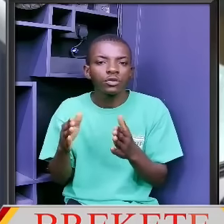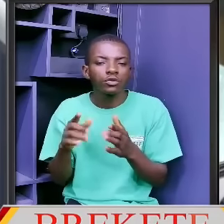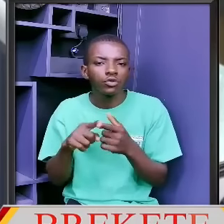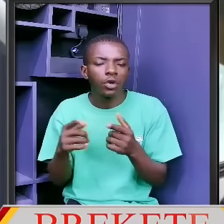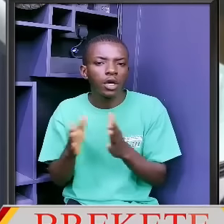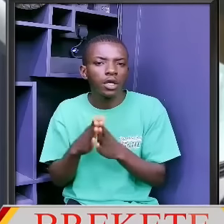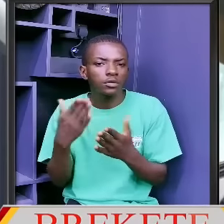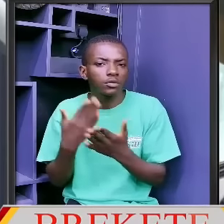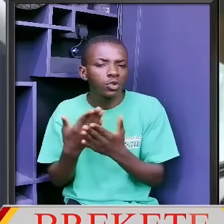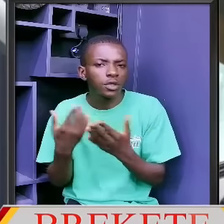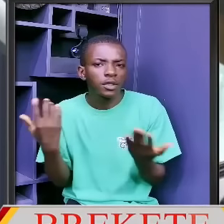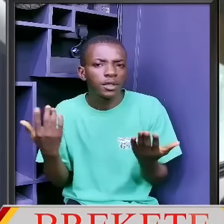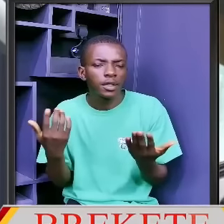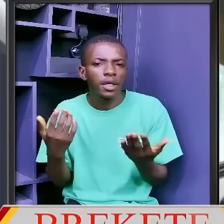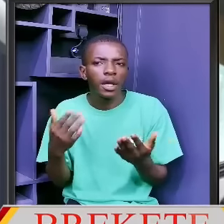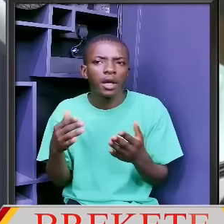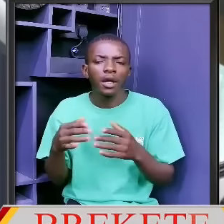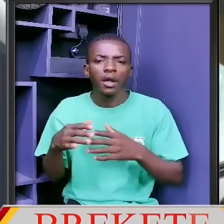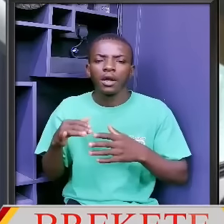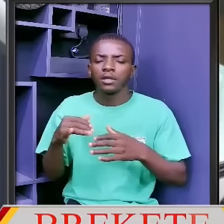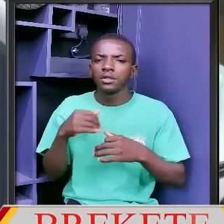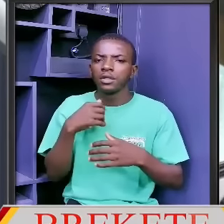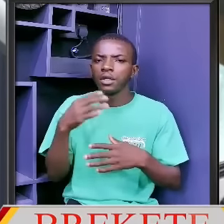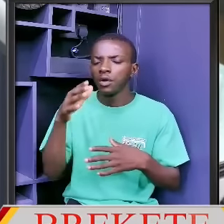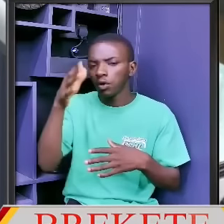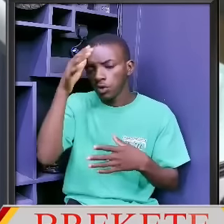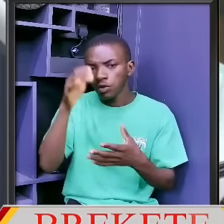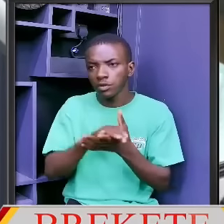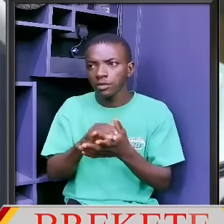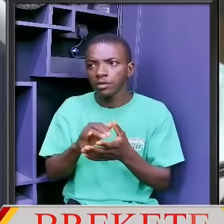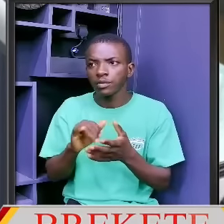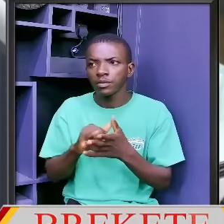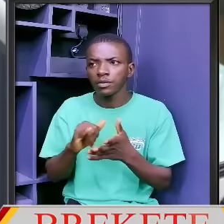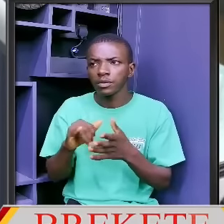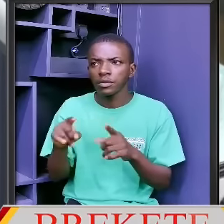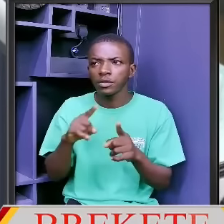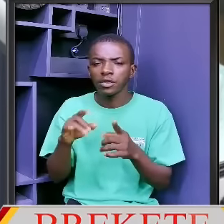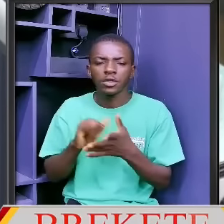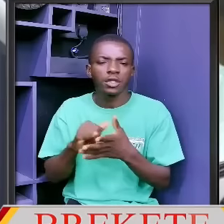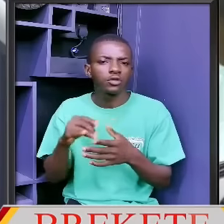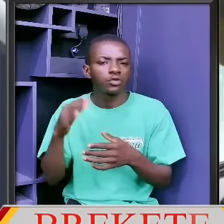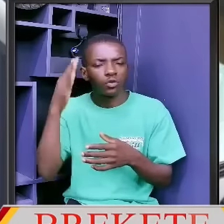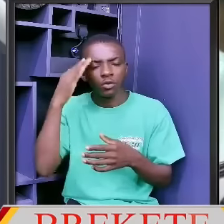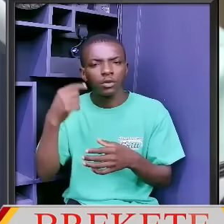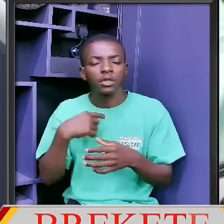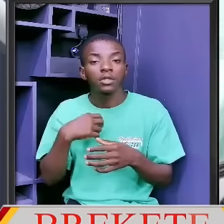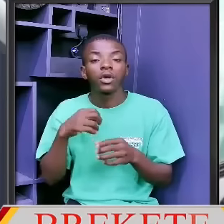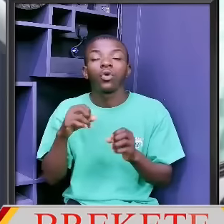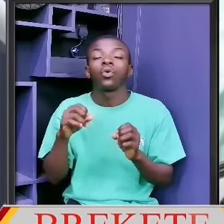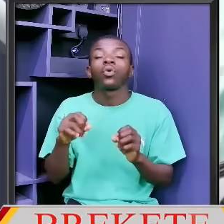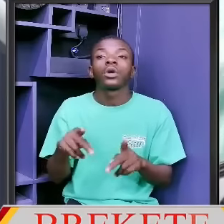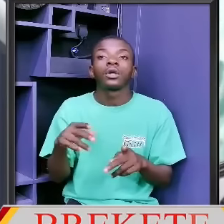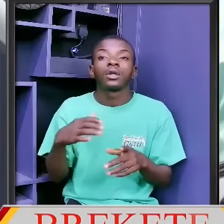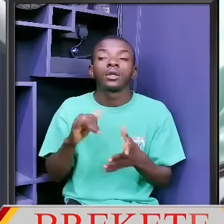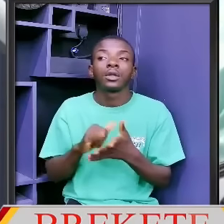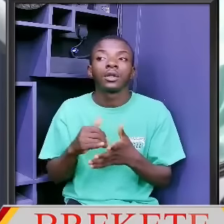that I should help you with money? Your husband said, as if like he knows me. She said, they